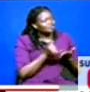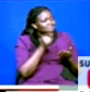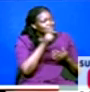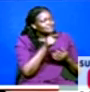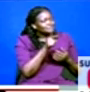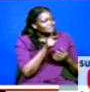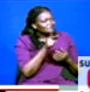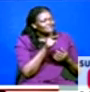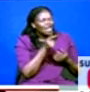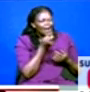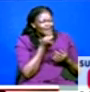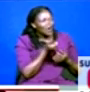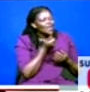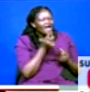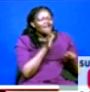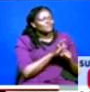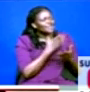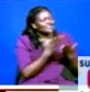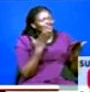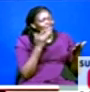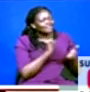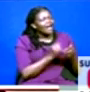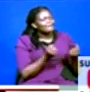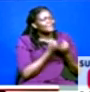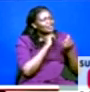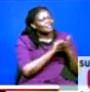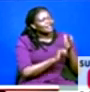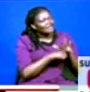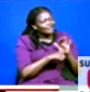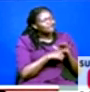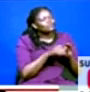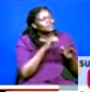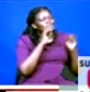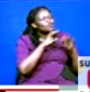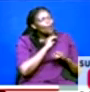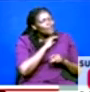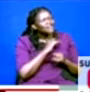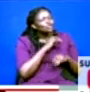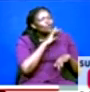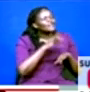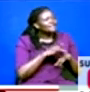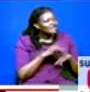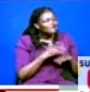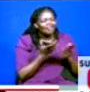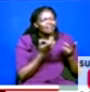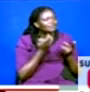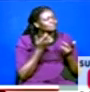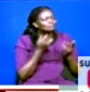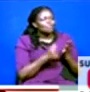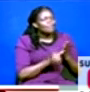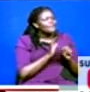a tip of the iceberg. There were some complaints that were raised, teachers going very early and so on and so on. I don't know what your thoughts are